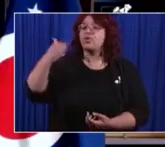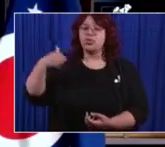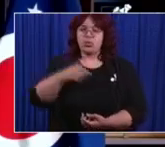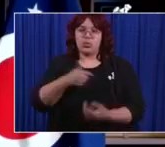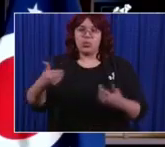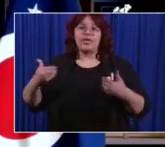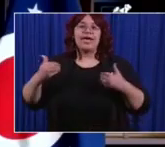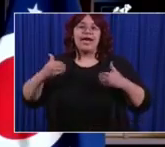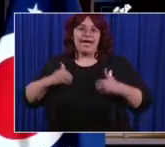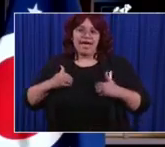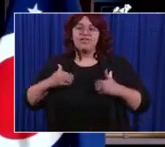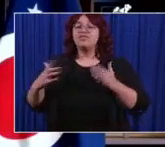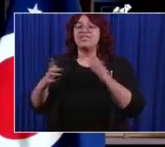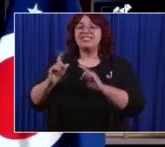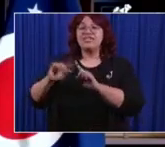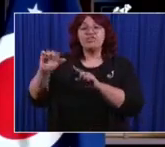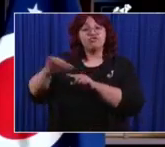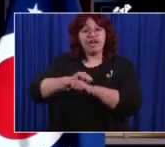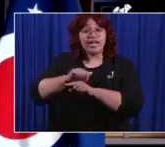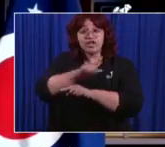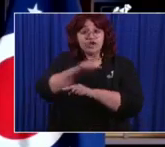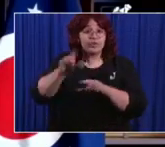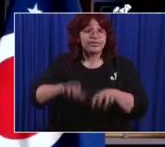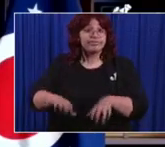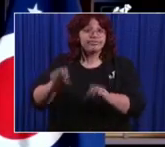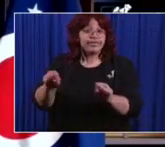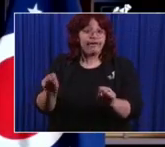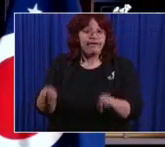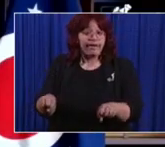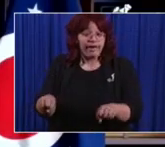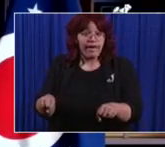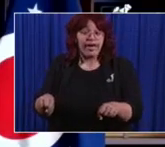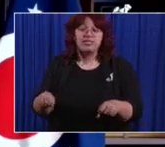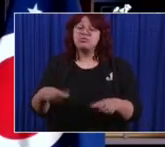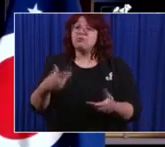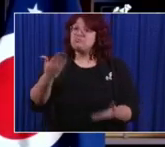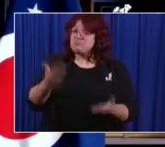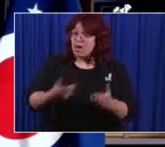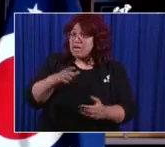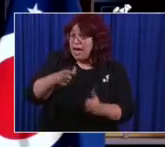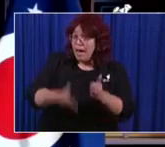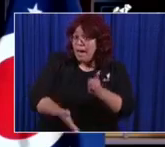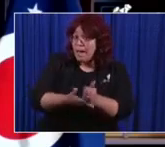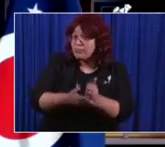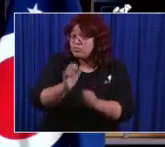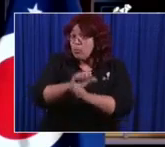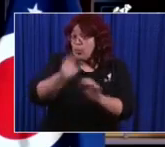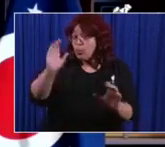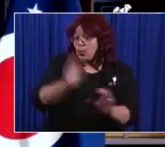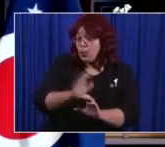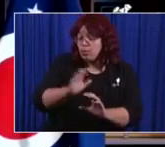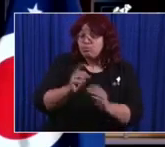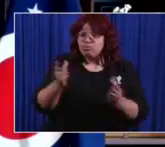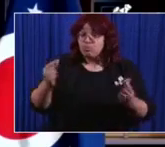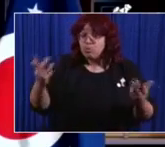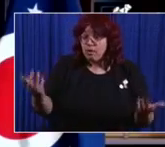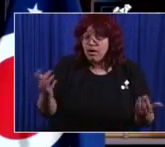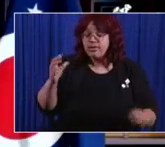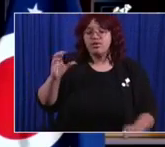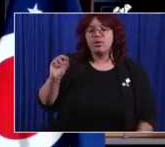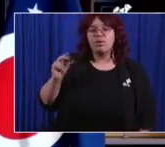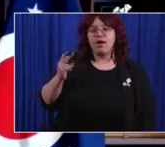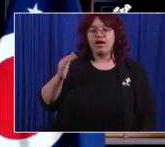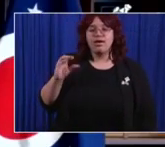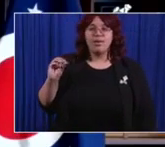or contact their local Ohio Means Jobs Center to find and apply for job openings.